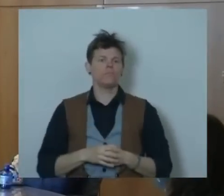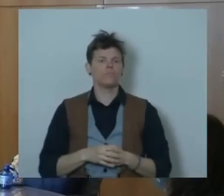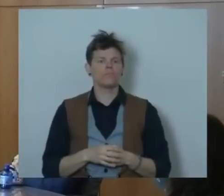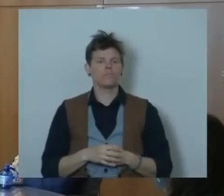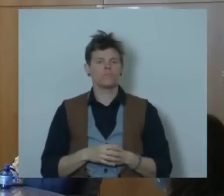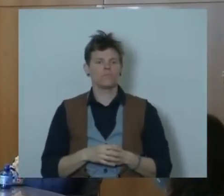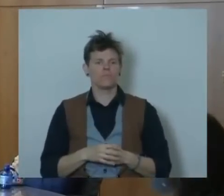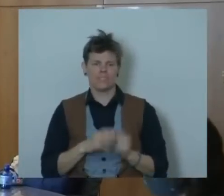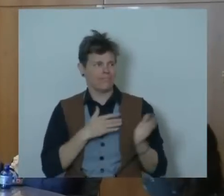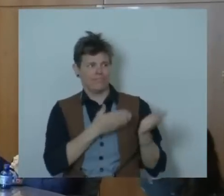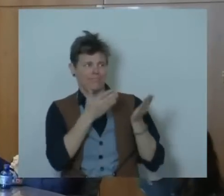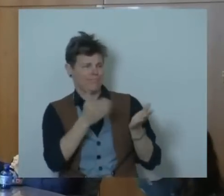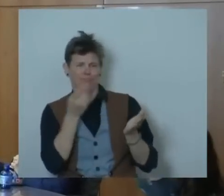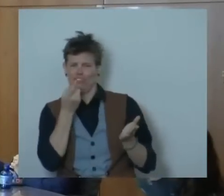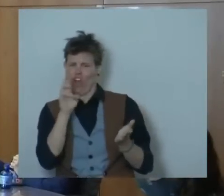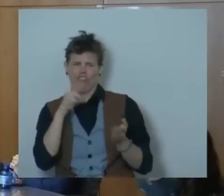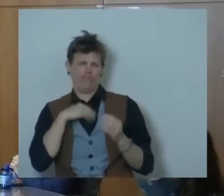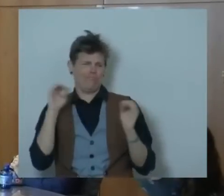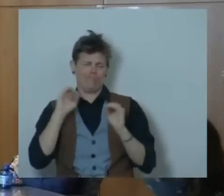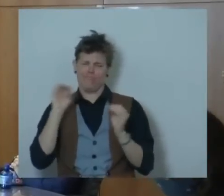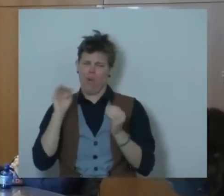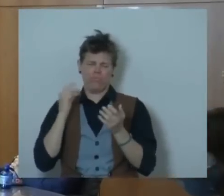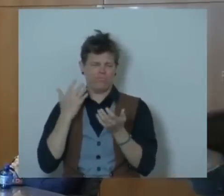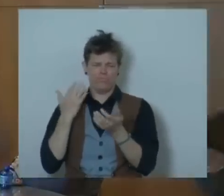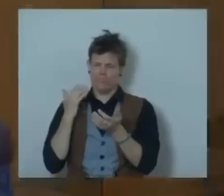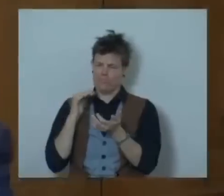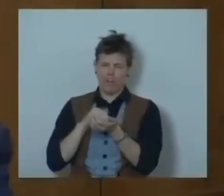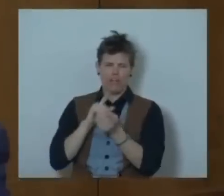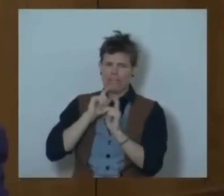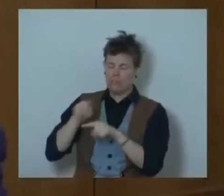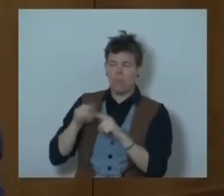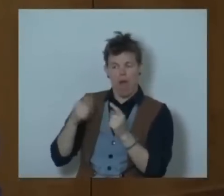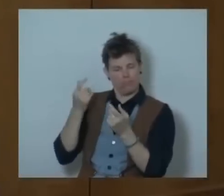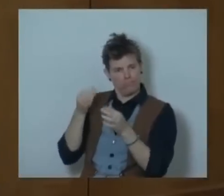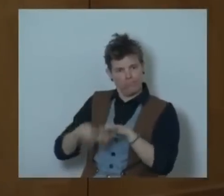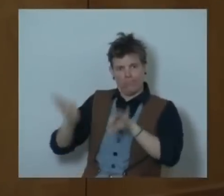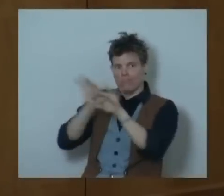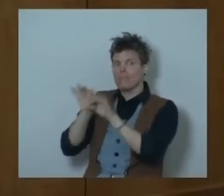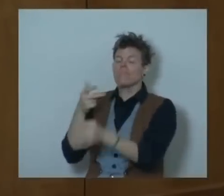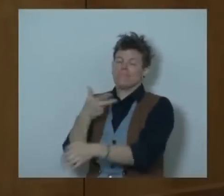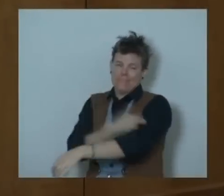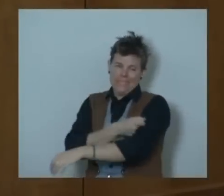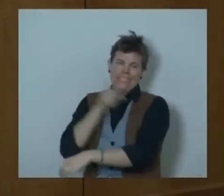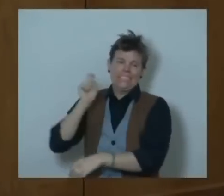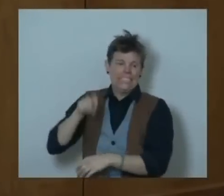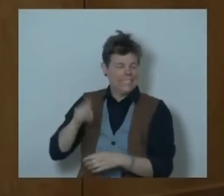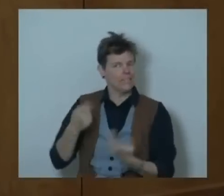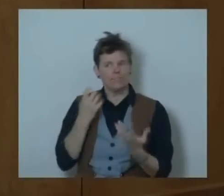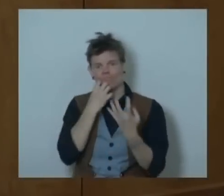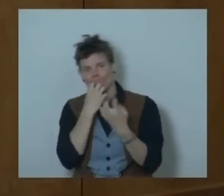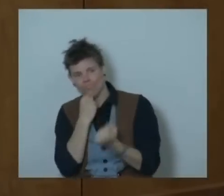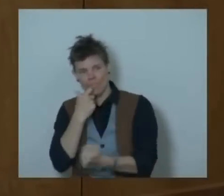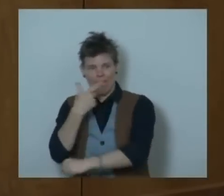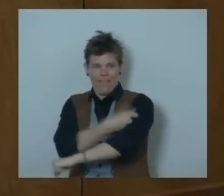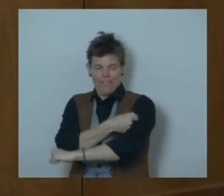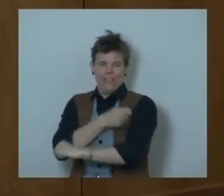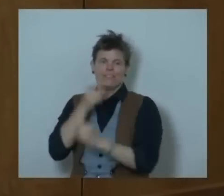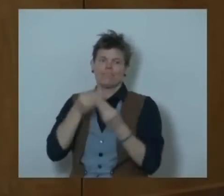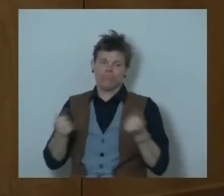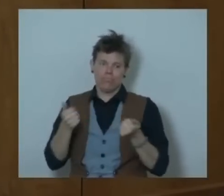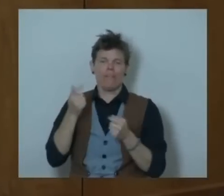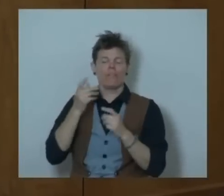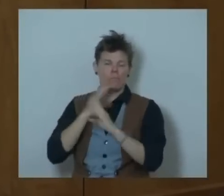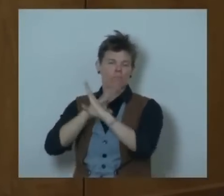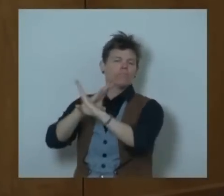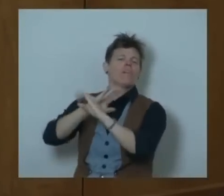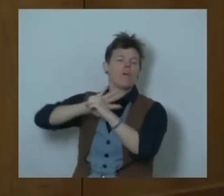game. It is. Ultimately, we all have to be immune, or almost all of us have to be immune to have this go away, which is either through